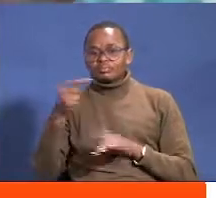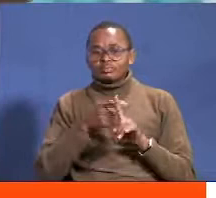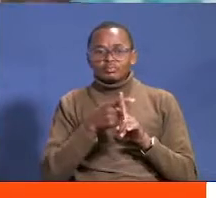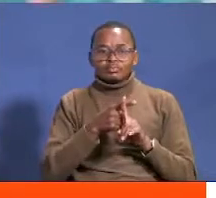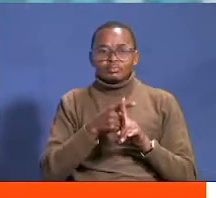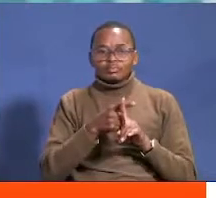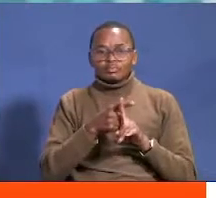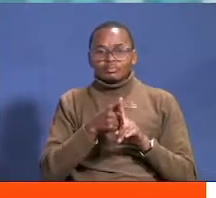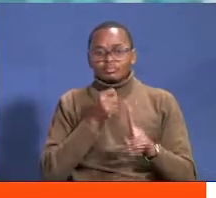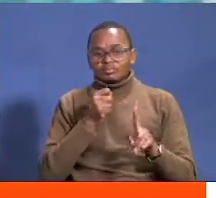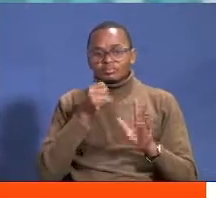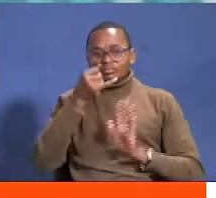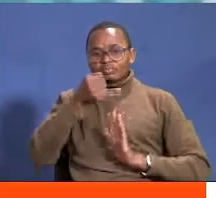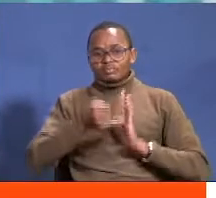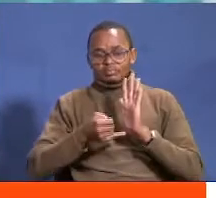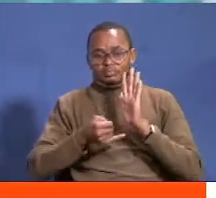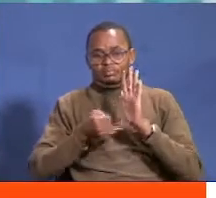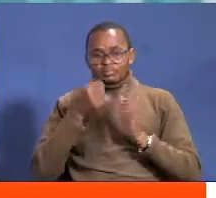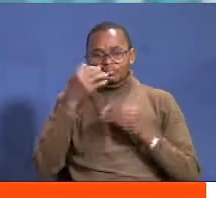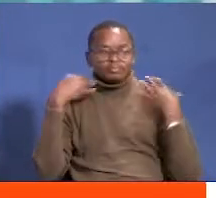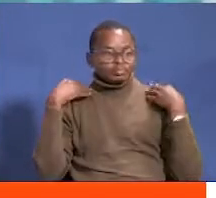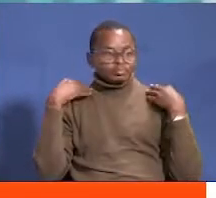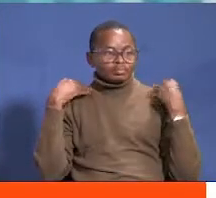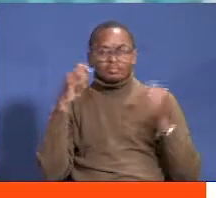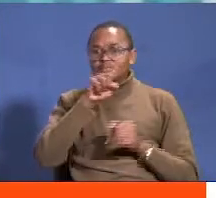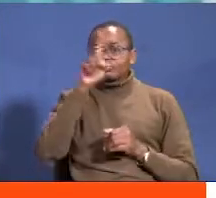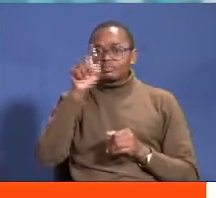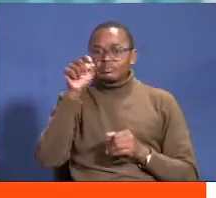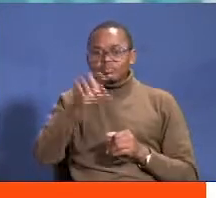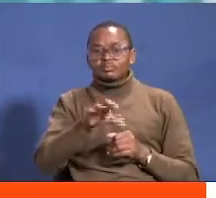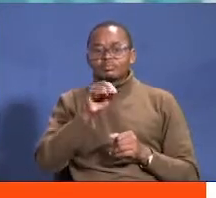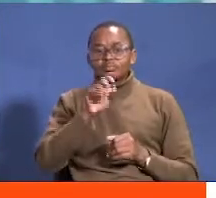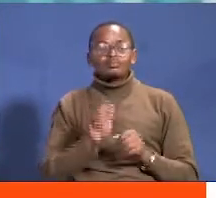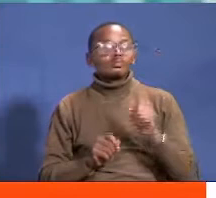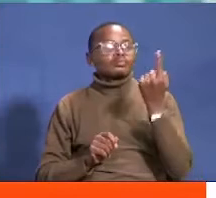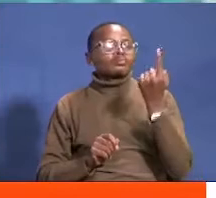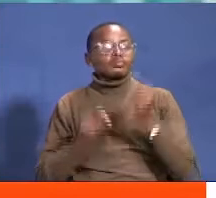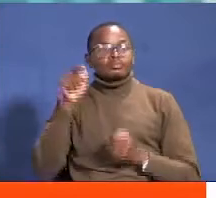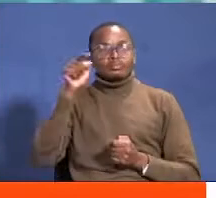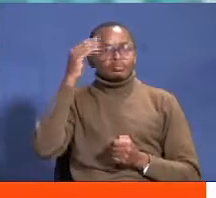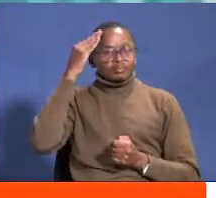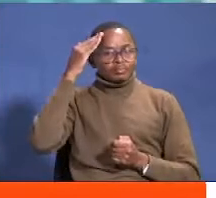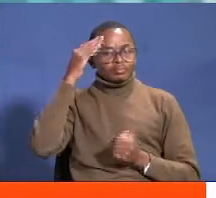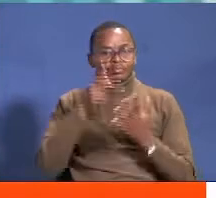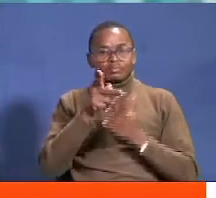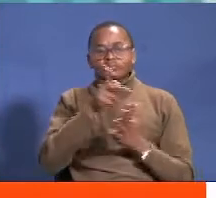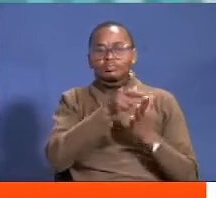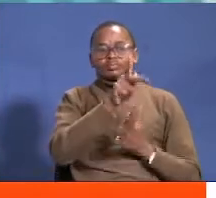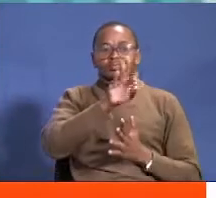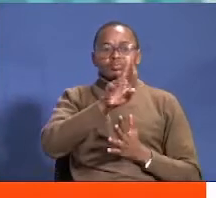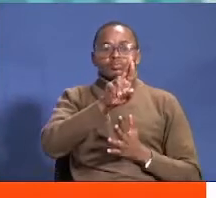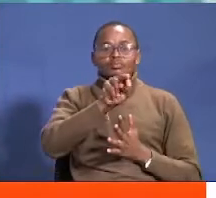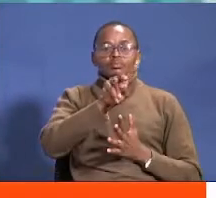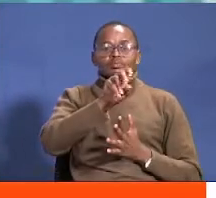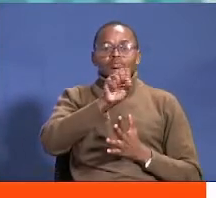from the industrial the practices. Therefore they must take a center stage. They must remit funds. Right. Though